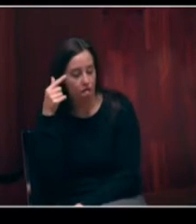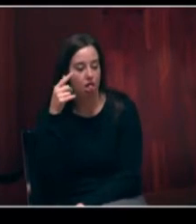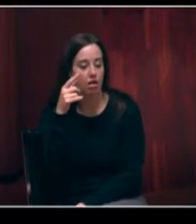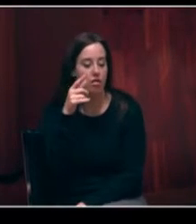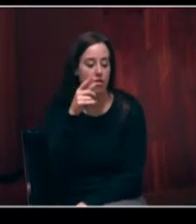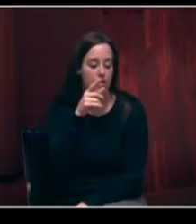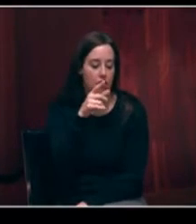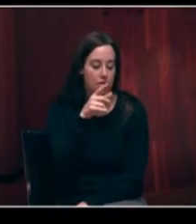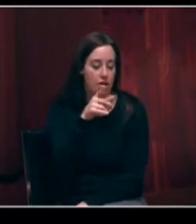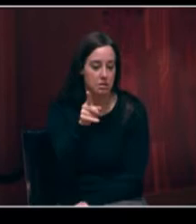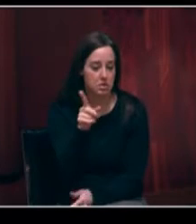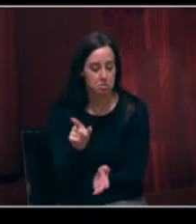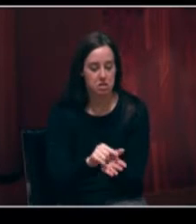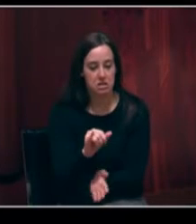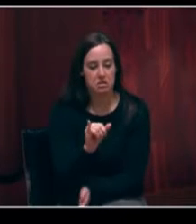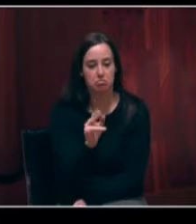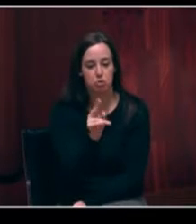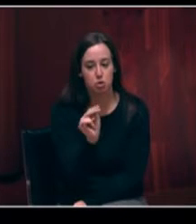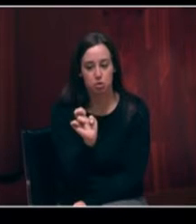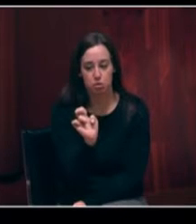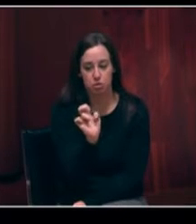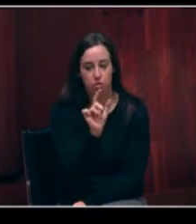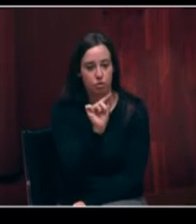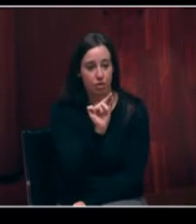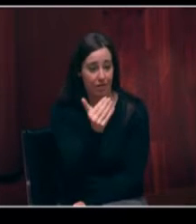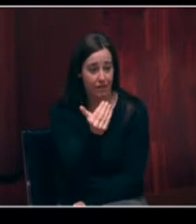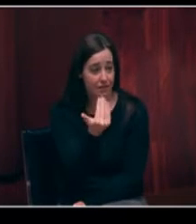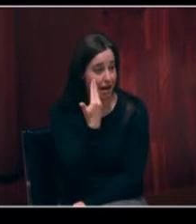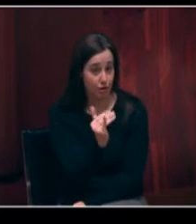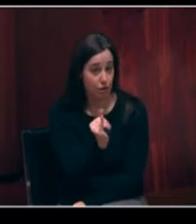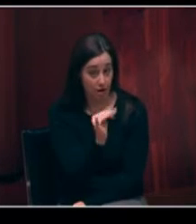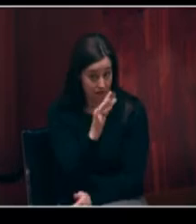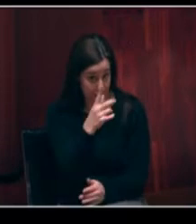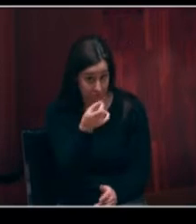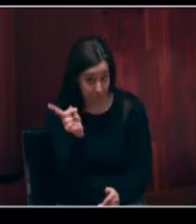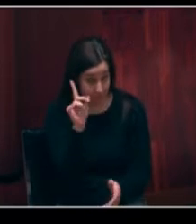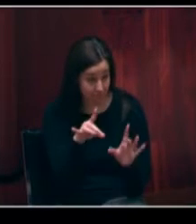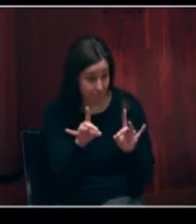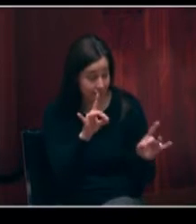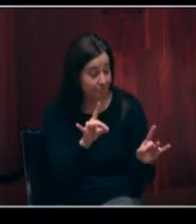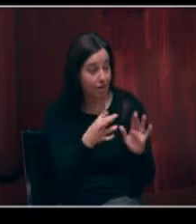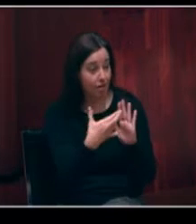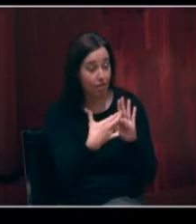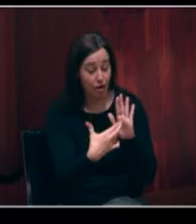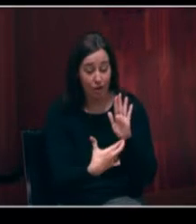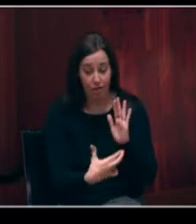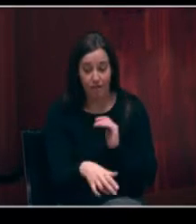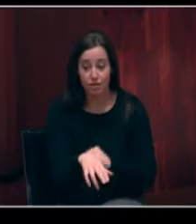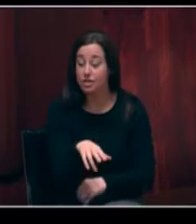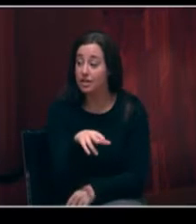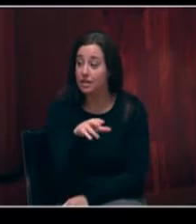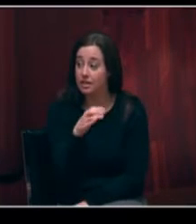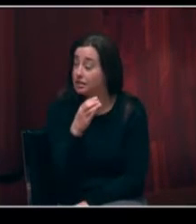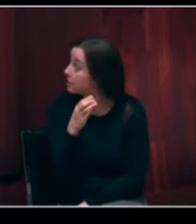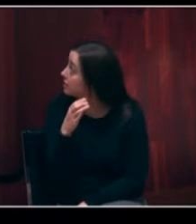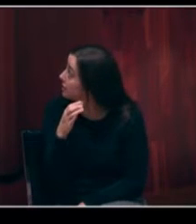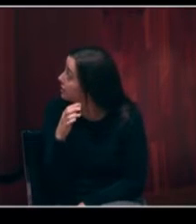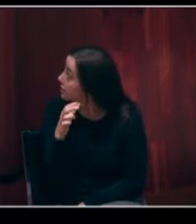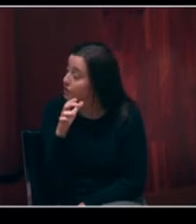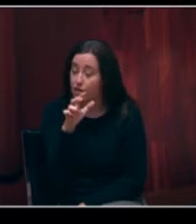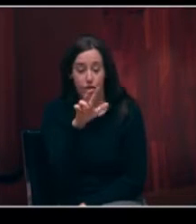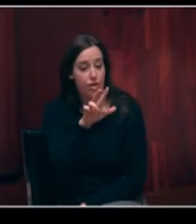in June 2015. And I don't know if anybody picked up on it, but our regulation, the 32 CFR 2002, was issued in September and